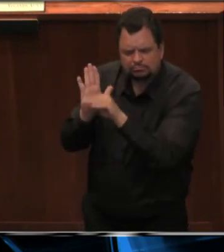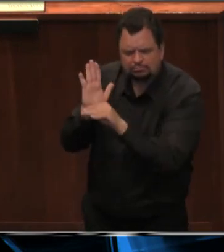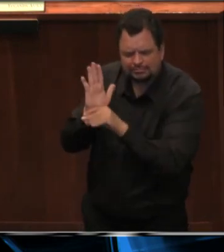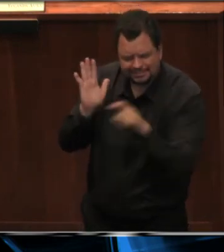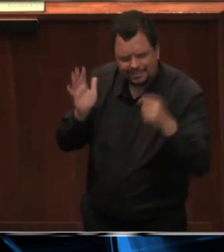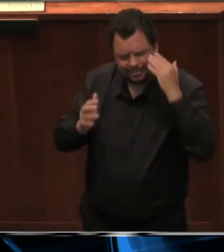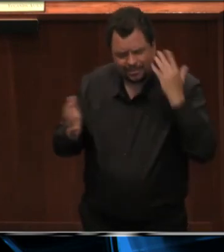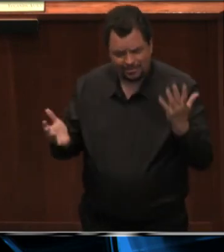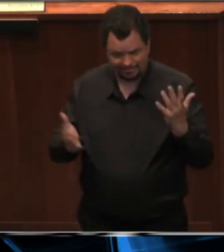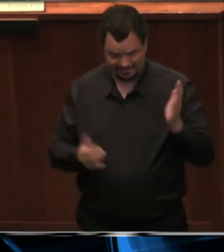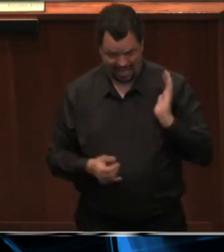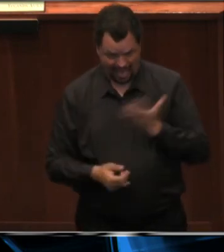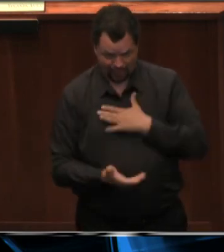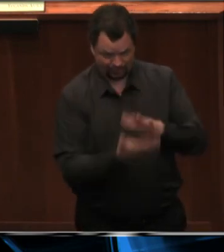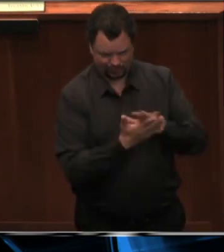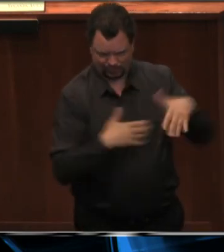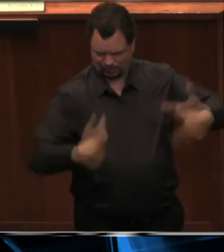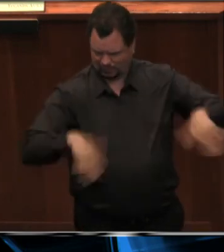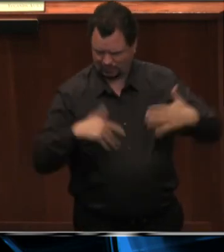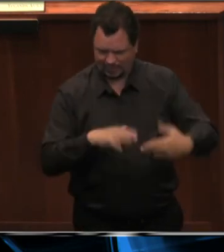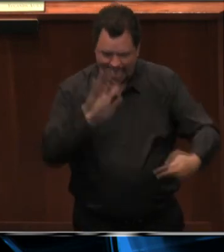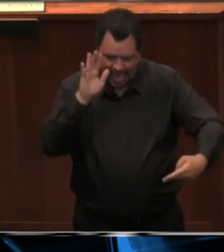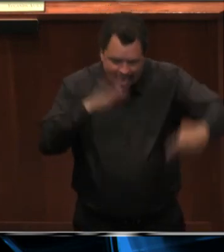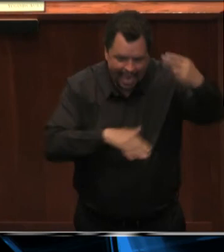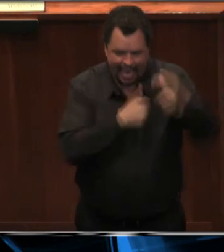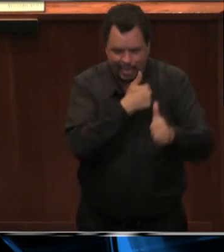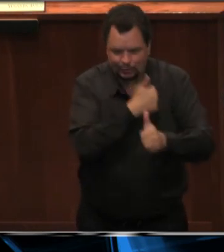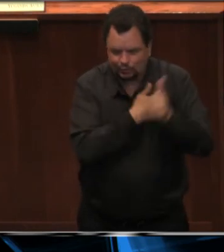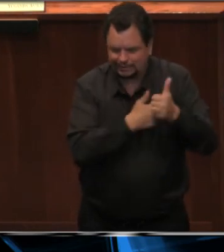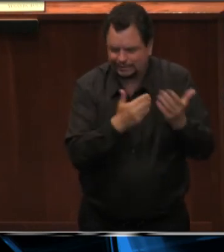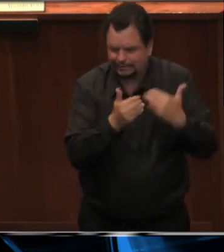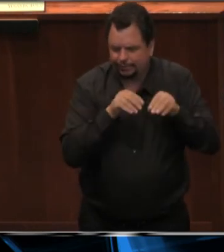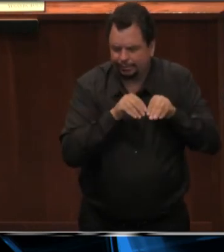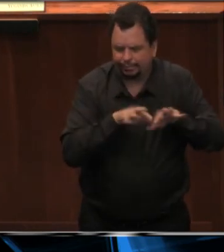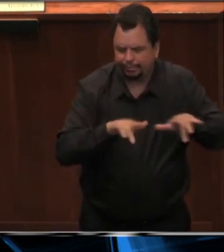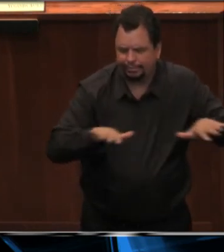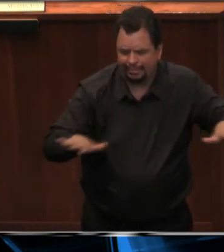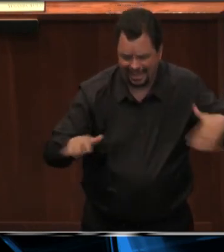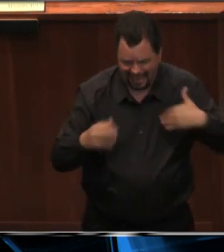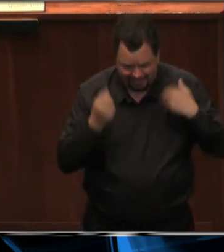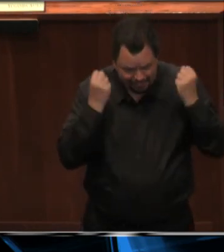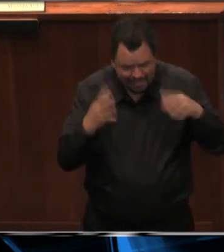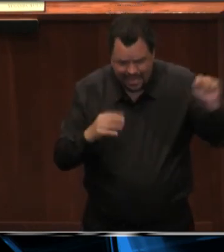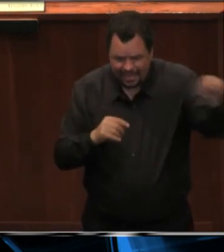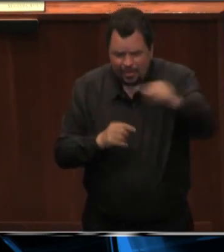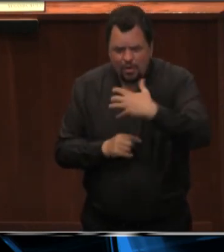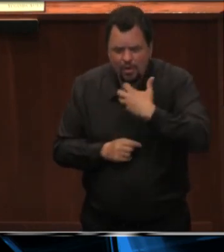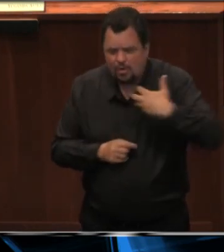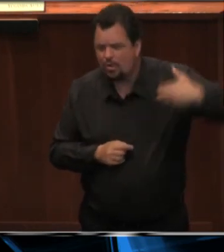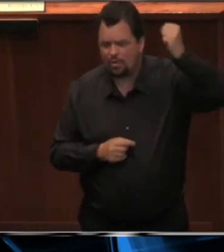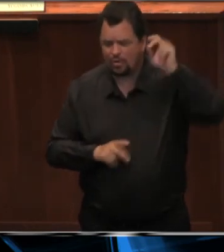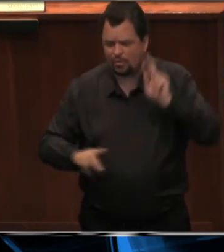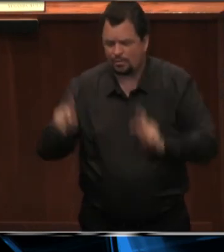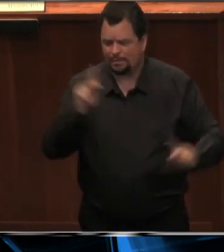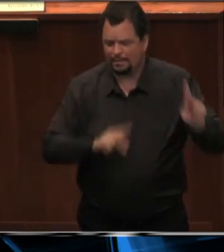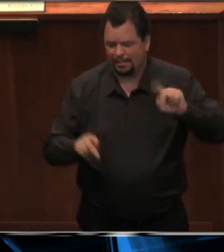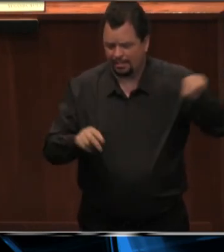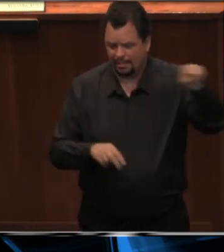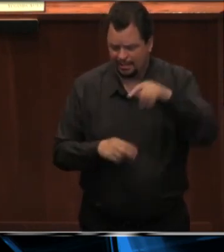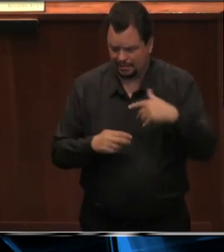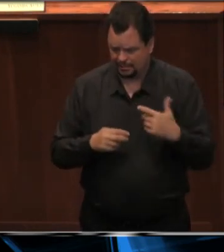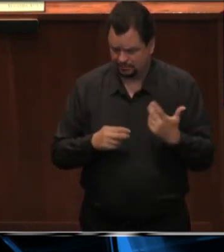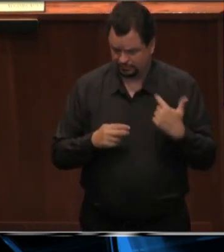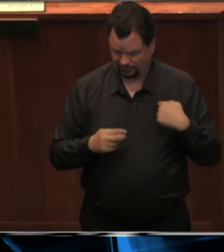live with older people. I don't want this getting out of hand and for us to be the litmus test as teachers and as students. Thank